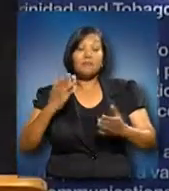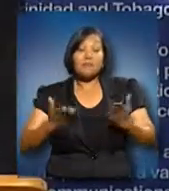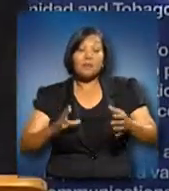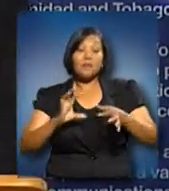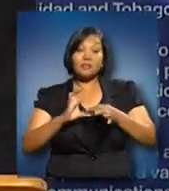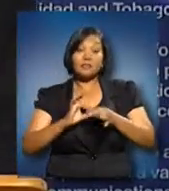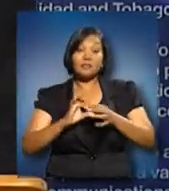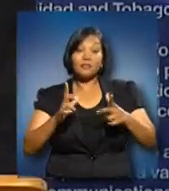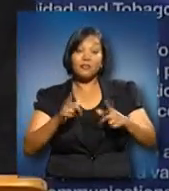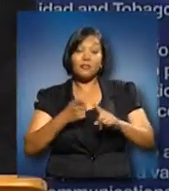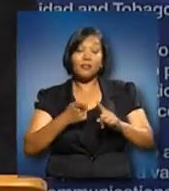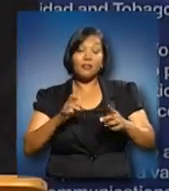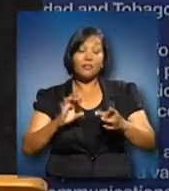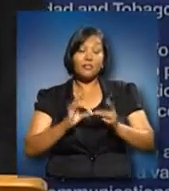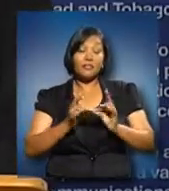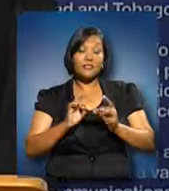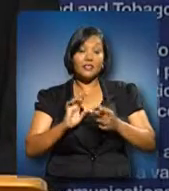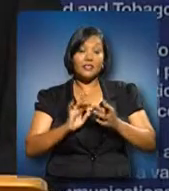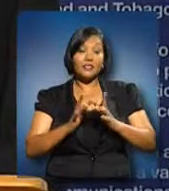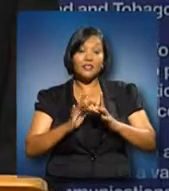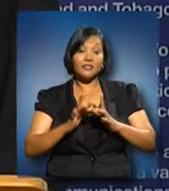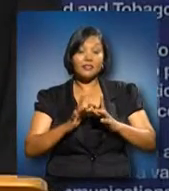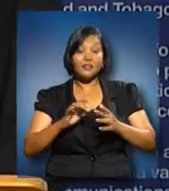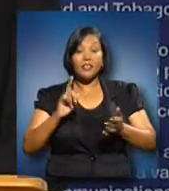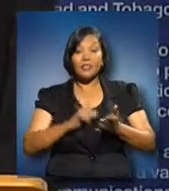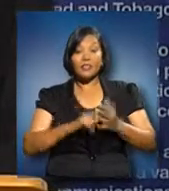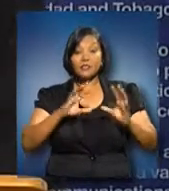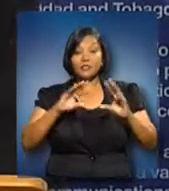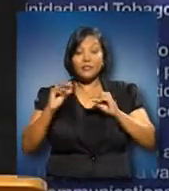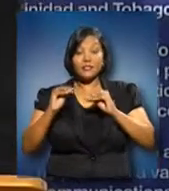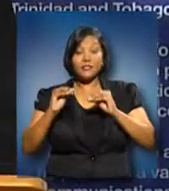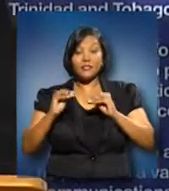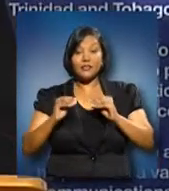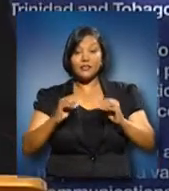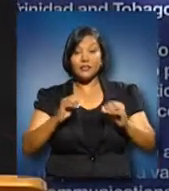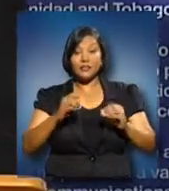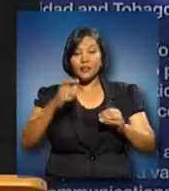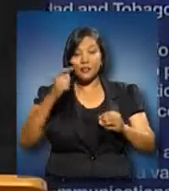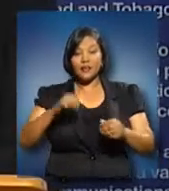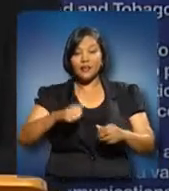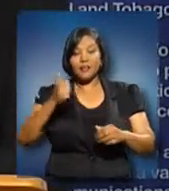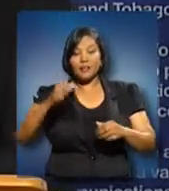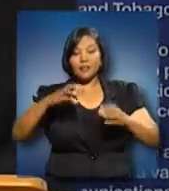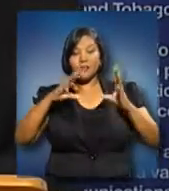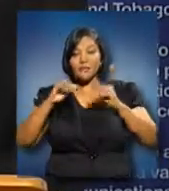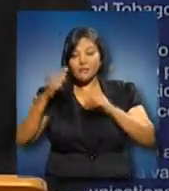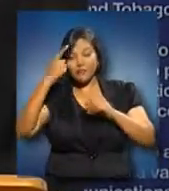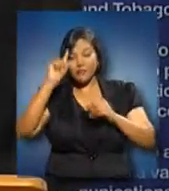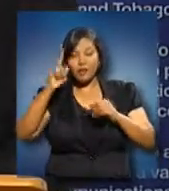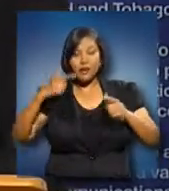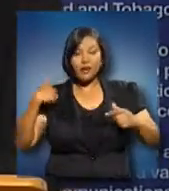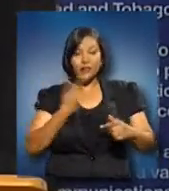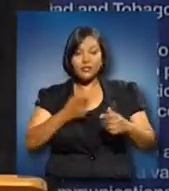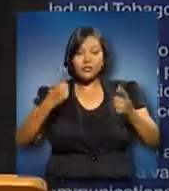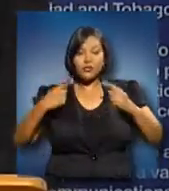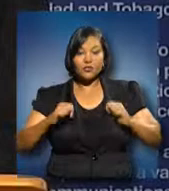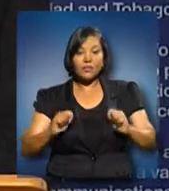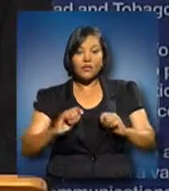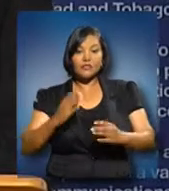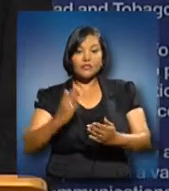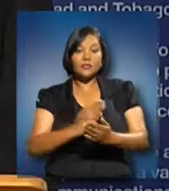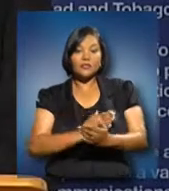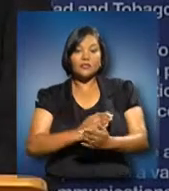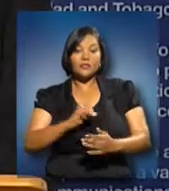disconnect us. This forum is another of our multi-stakeholder approaches to improving the industry,